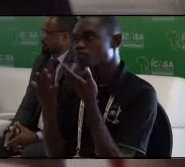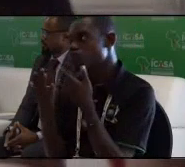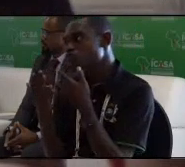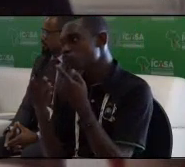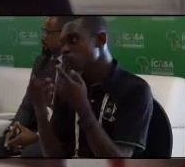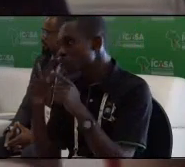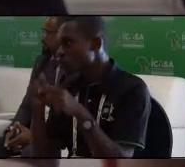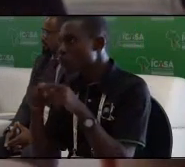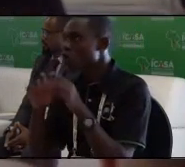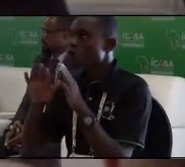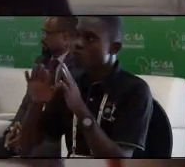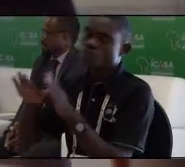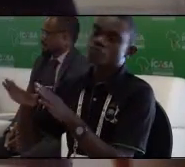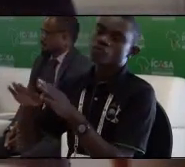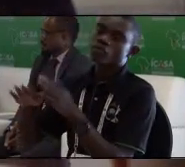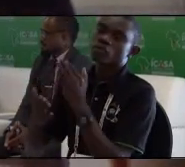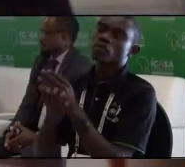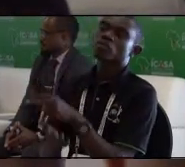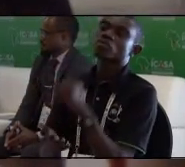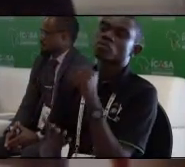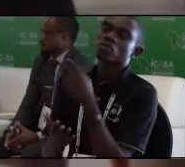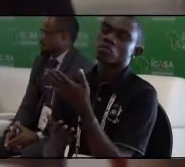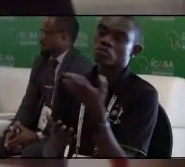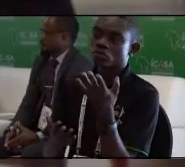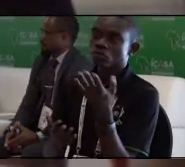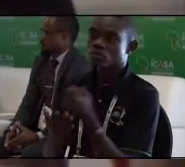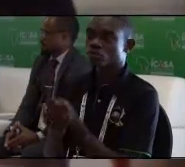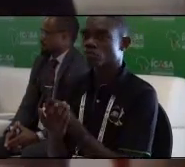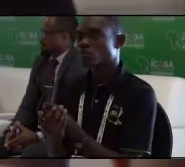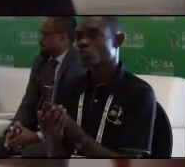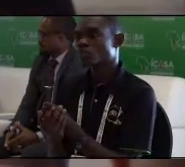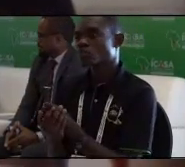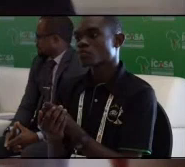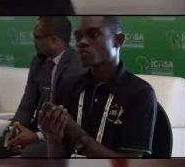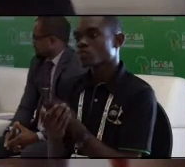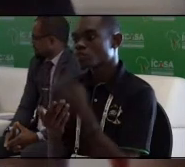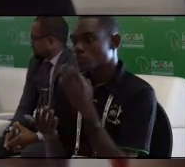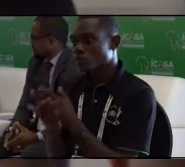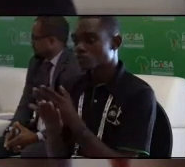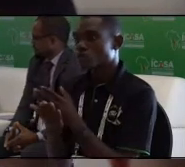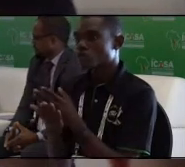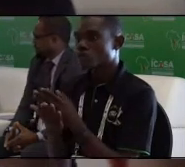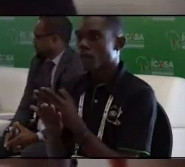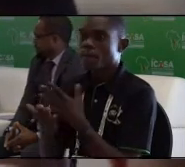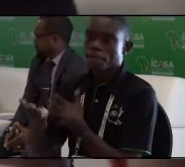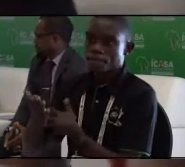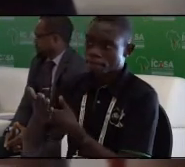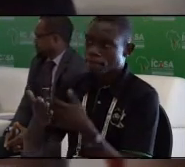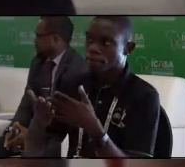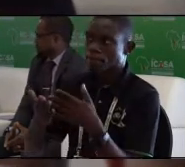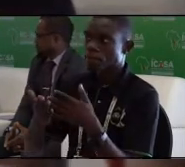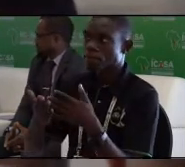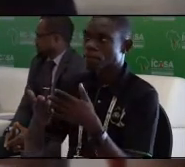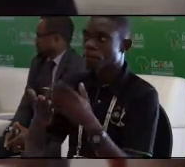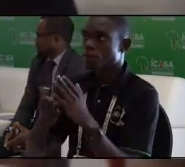like, will it work? Will it not work? And that was one of the delays we had in bringing in the blood base,